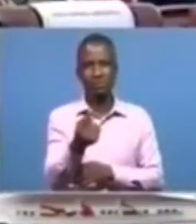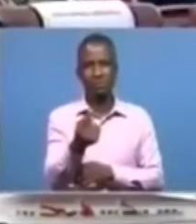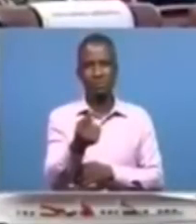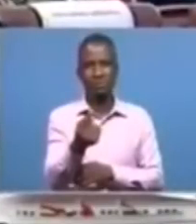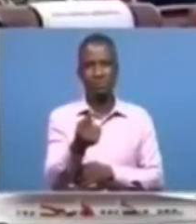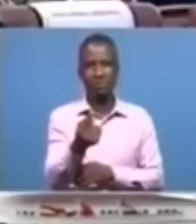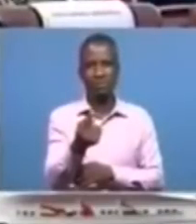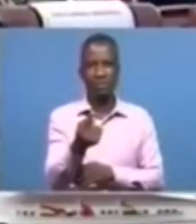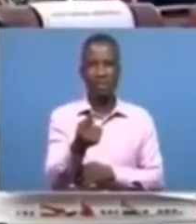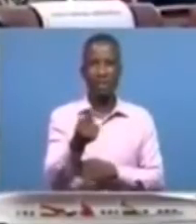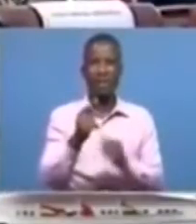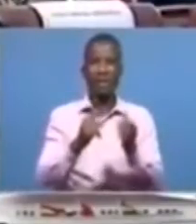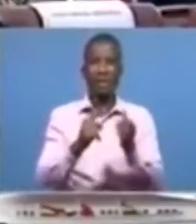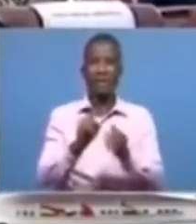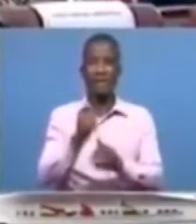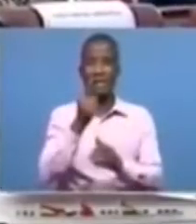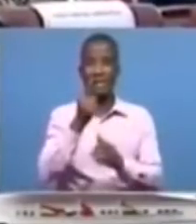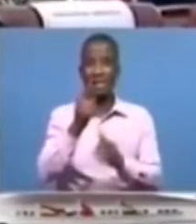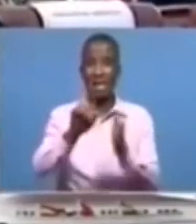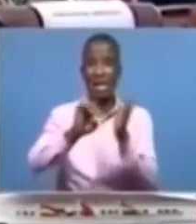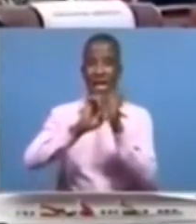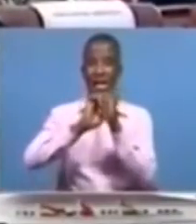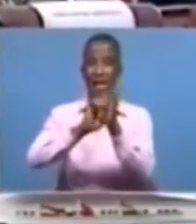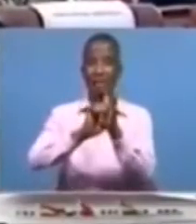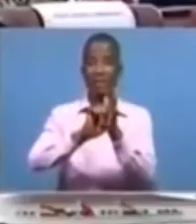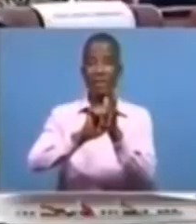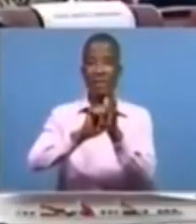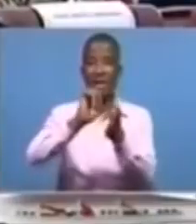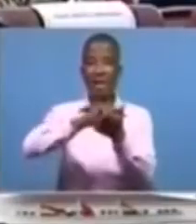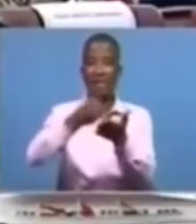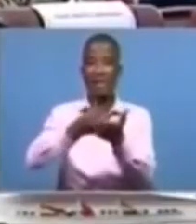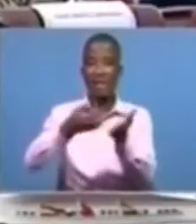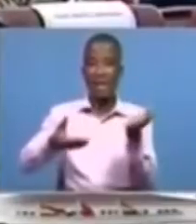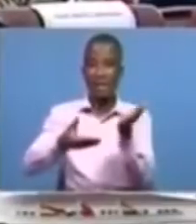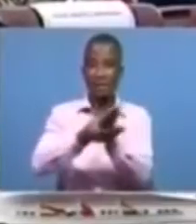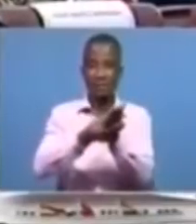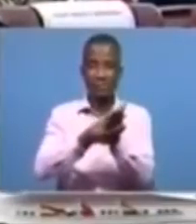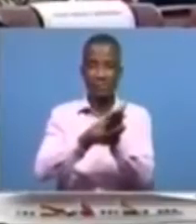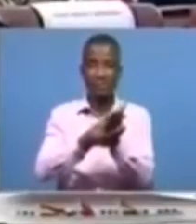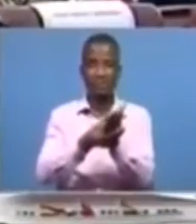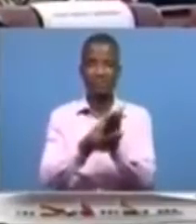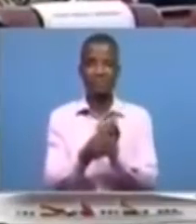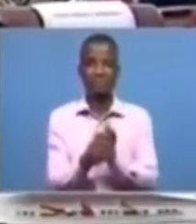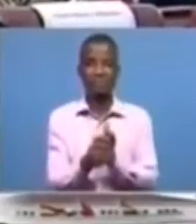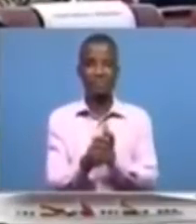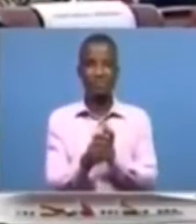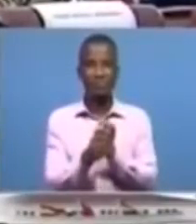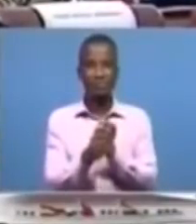first exhibit attached to the application.